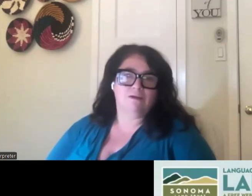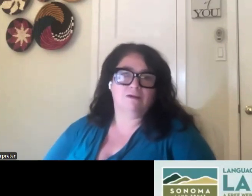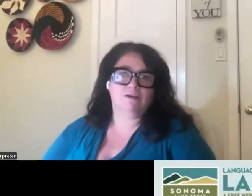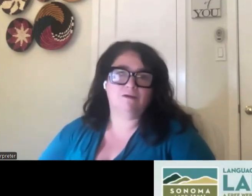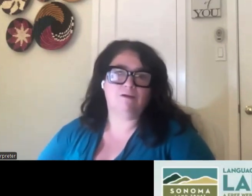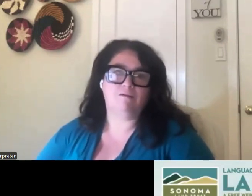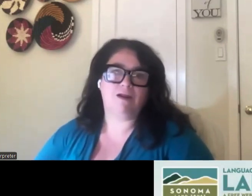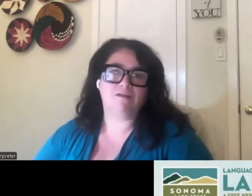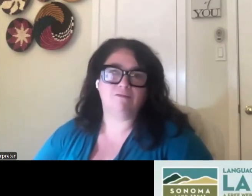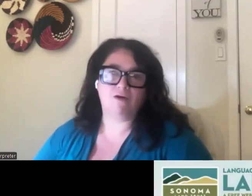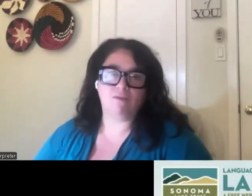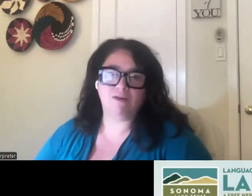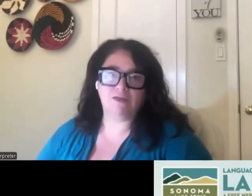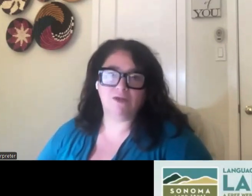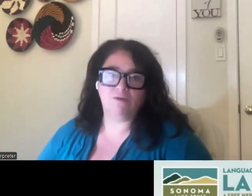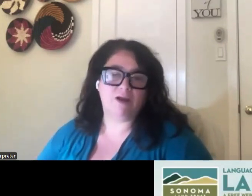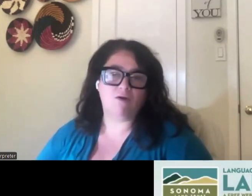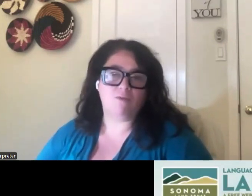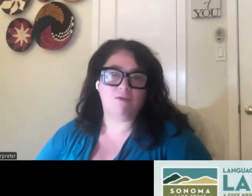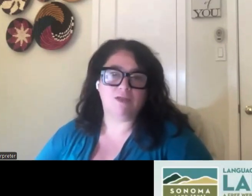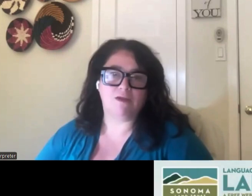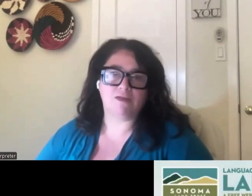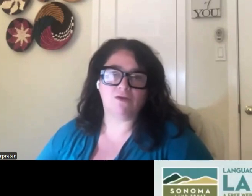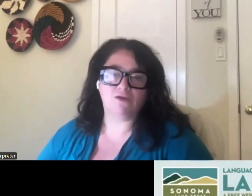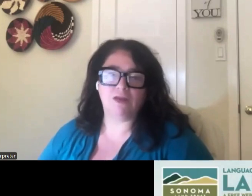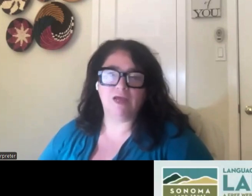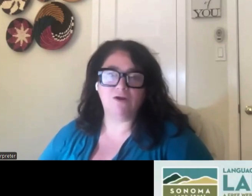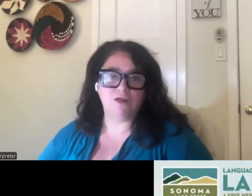topic. And the great irony is that